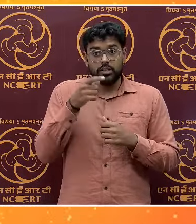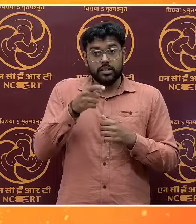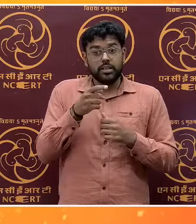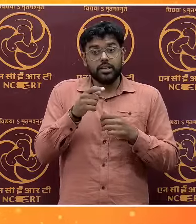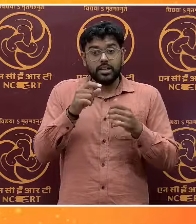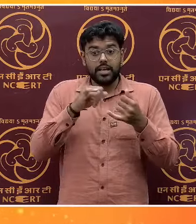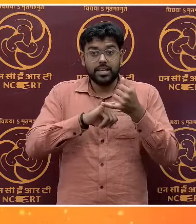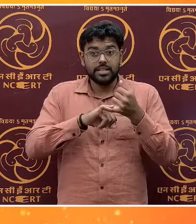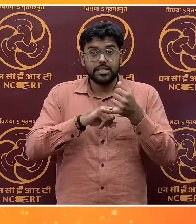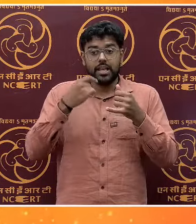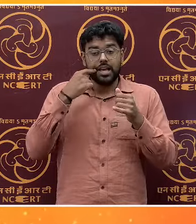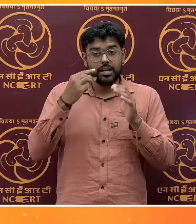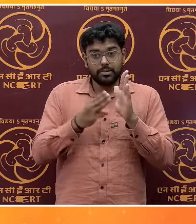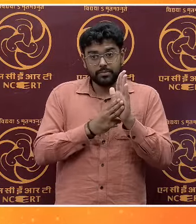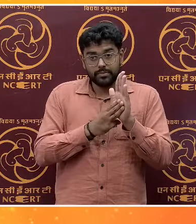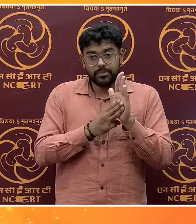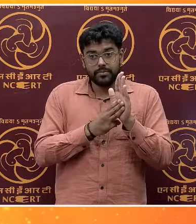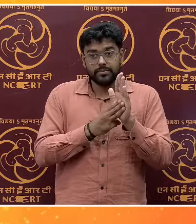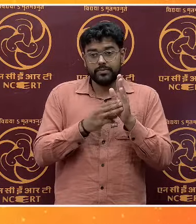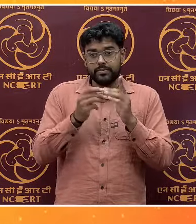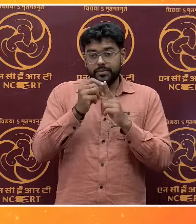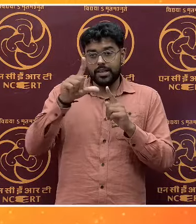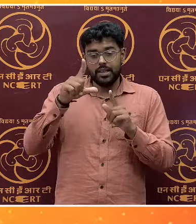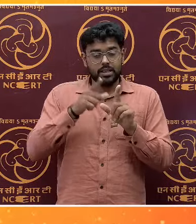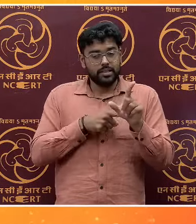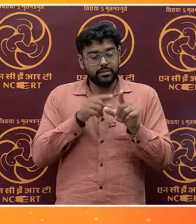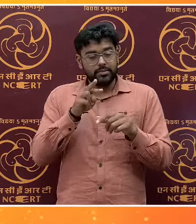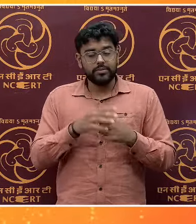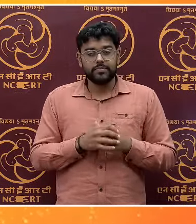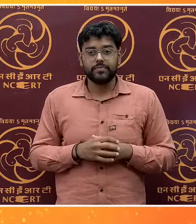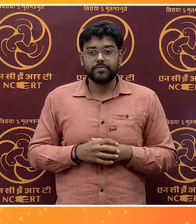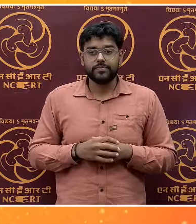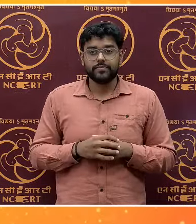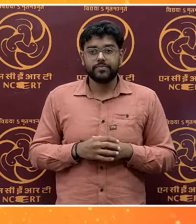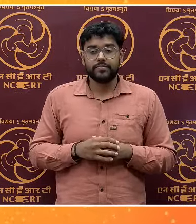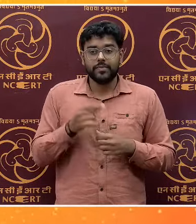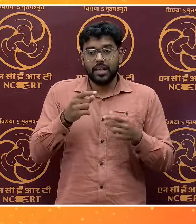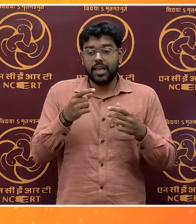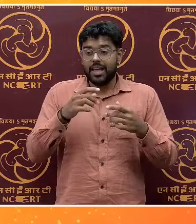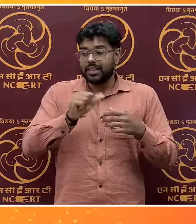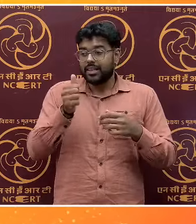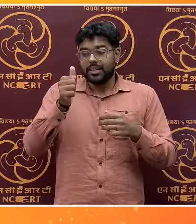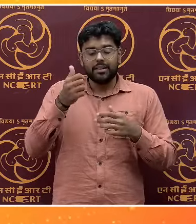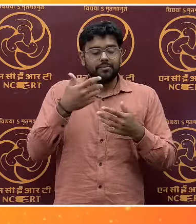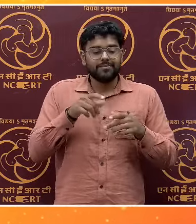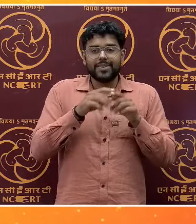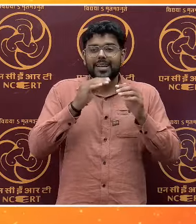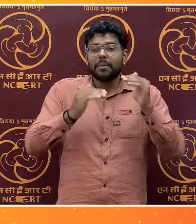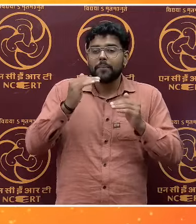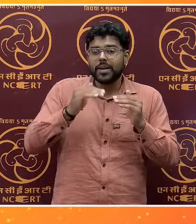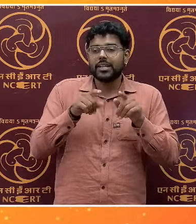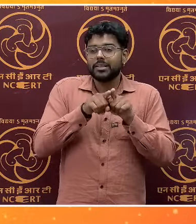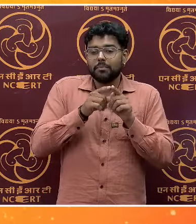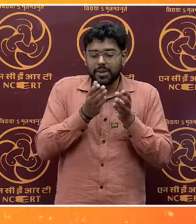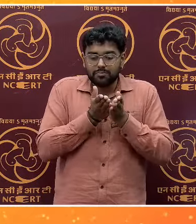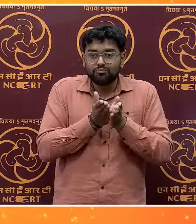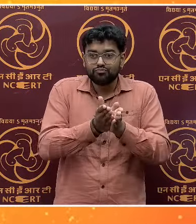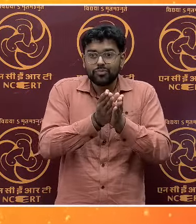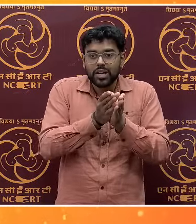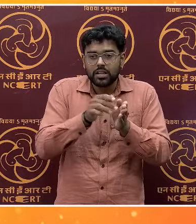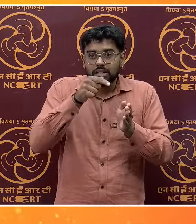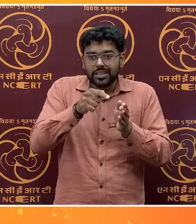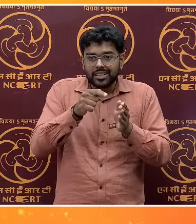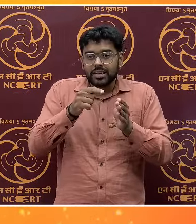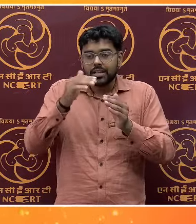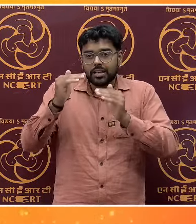of simile somewhere. All right. Simile is you are comparing something to some other thing. Hmm. Like ships are being compared to